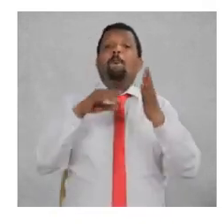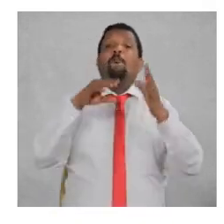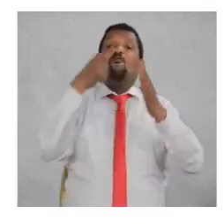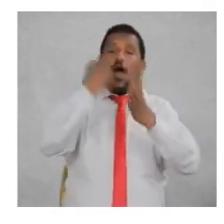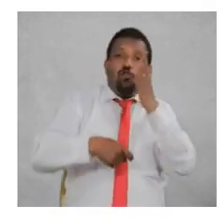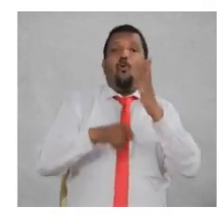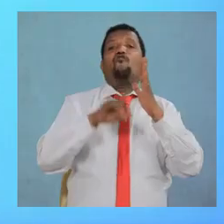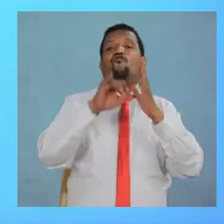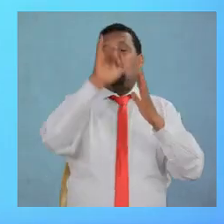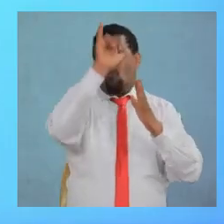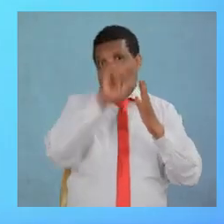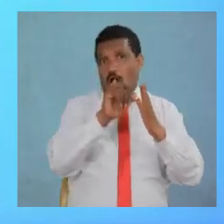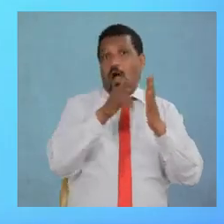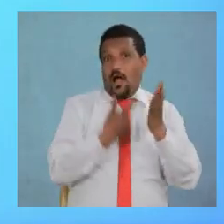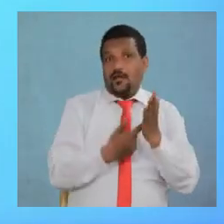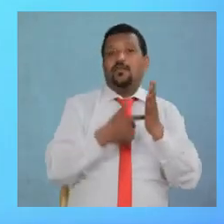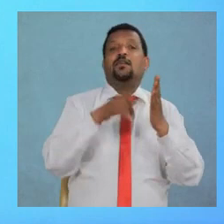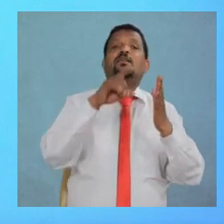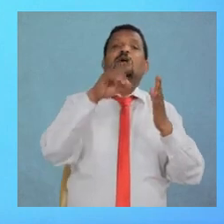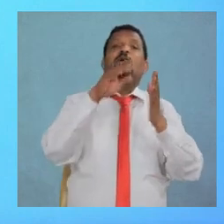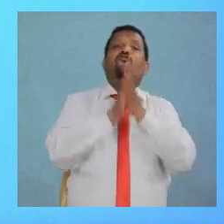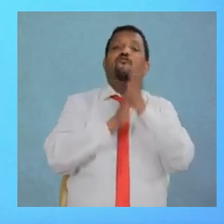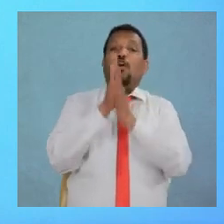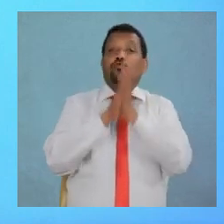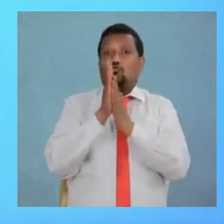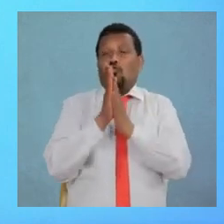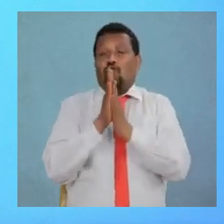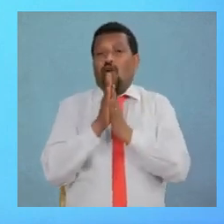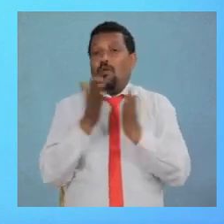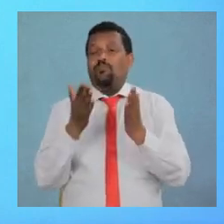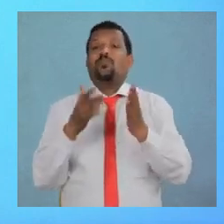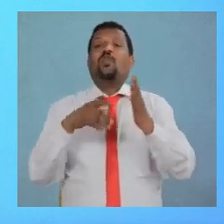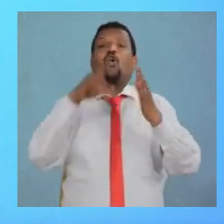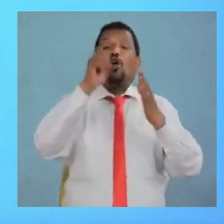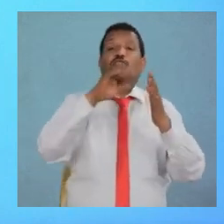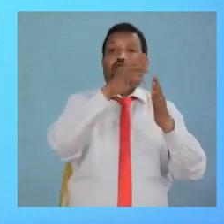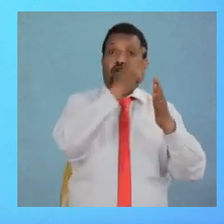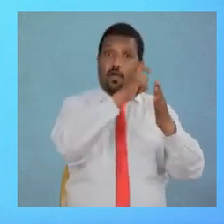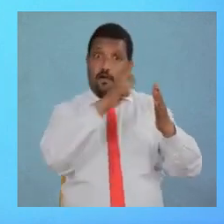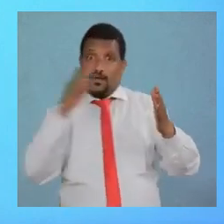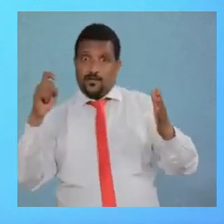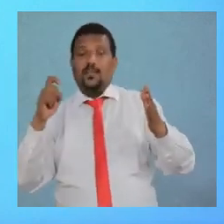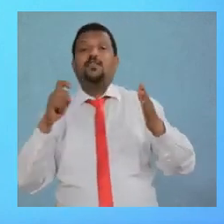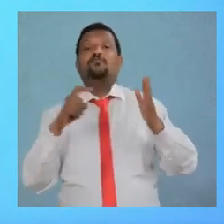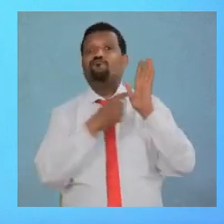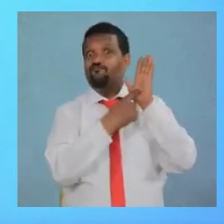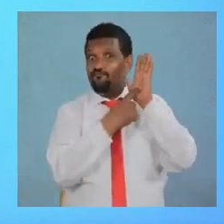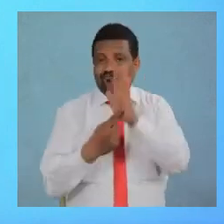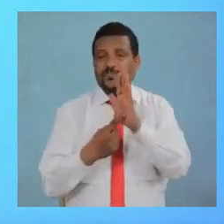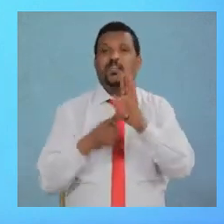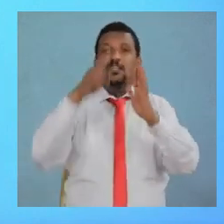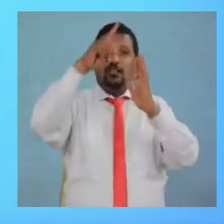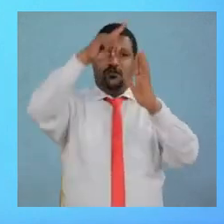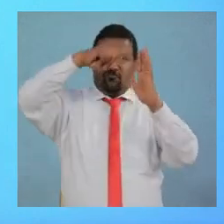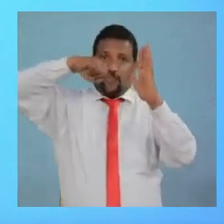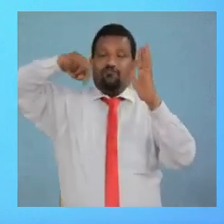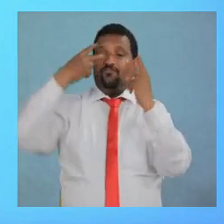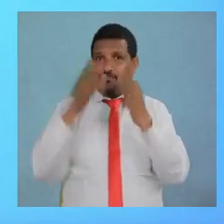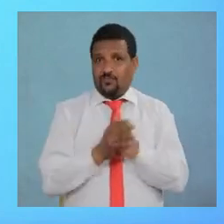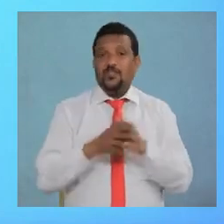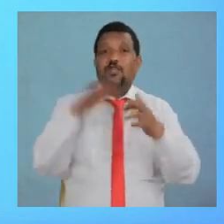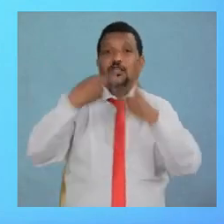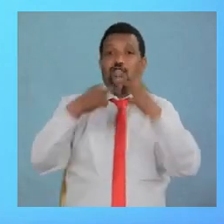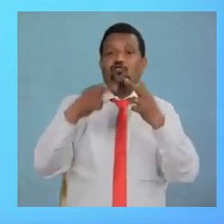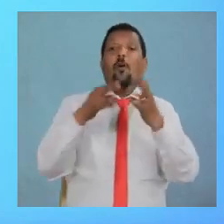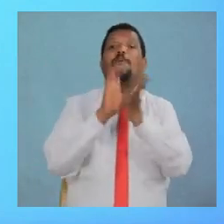of the quantity demanded on the x to plot the demand curve. And then from this we can show the relationship between the price